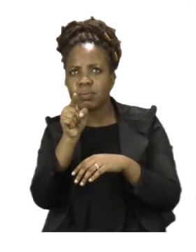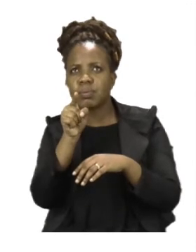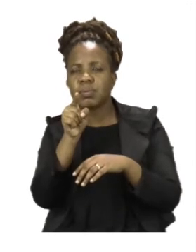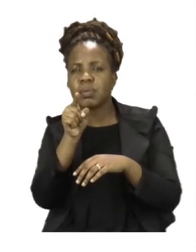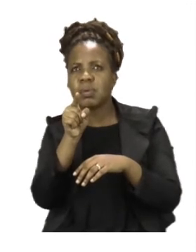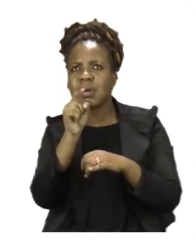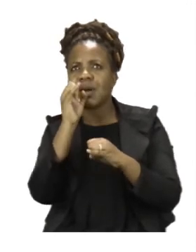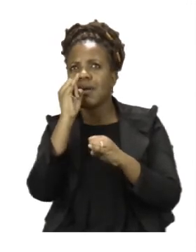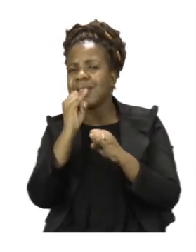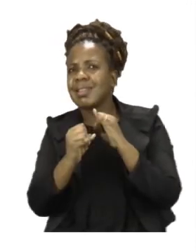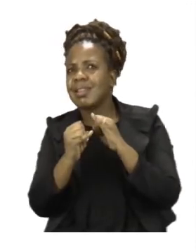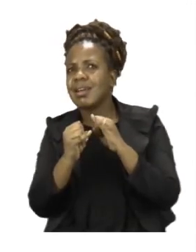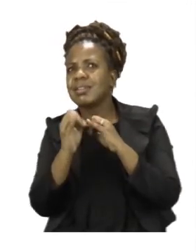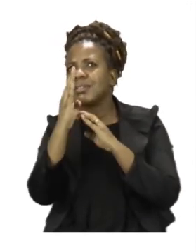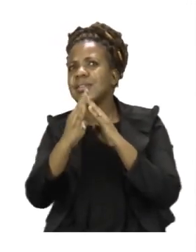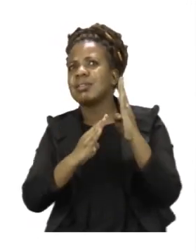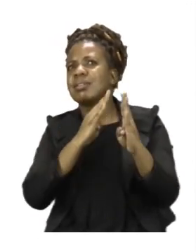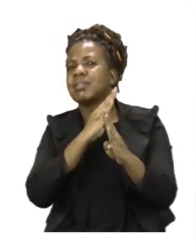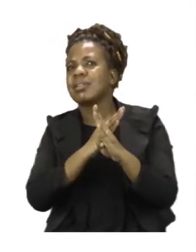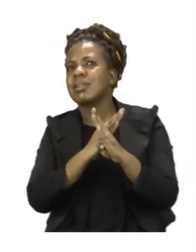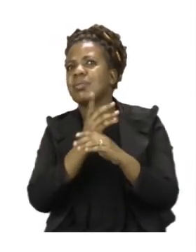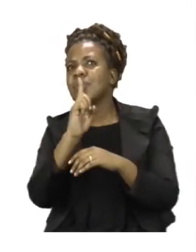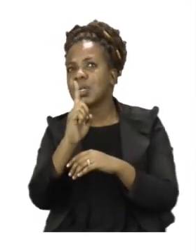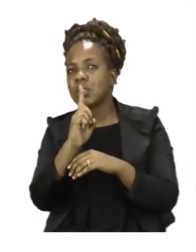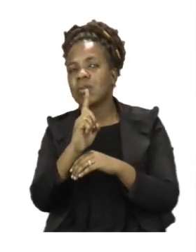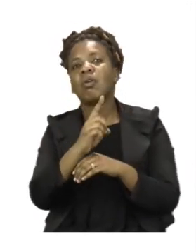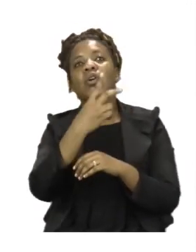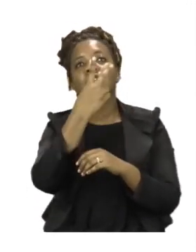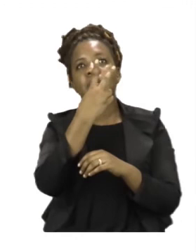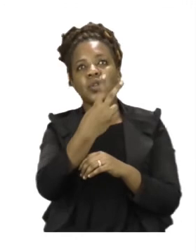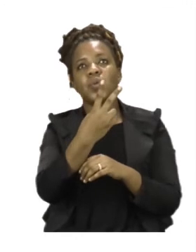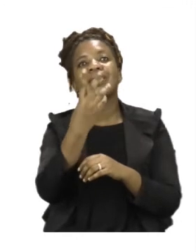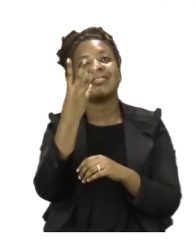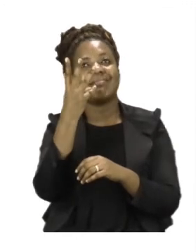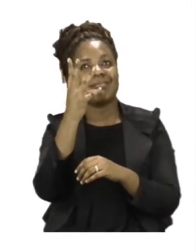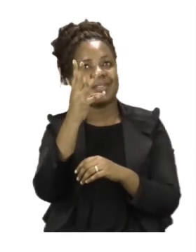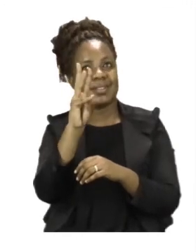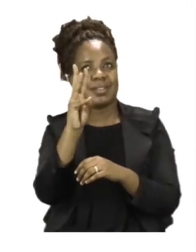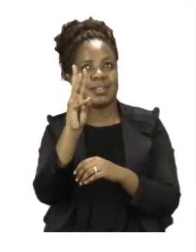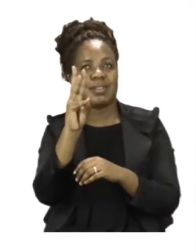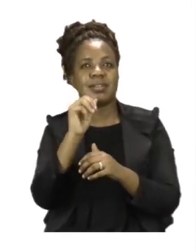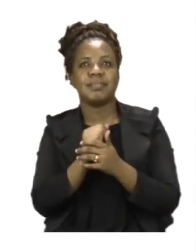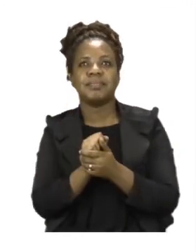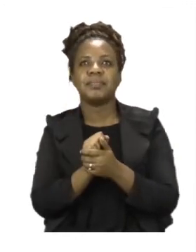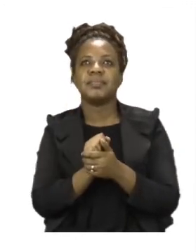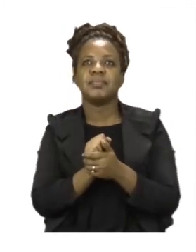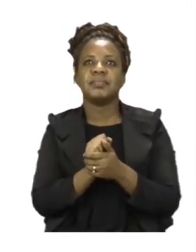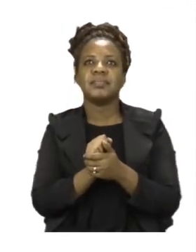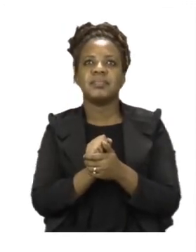can see is the 26th. Now, when we're saying days of the week, we